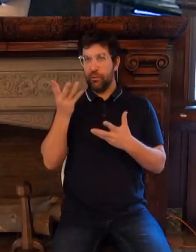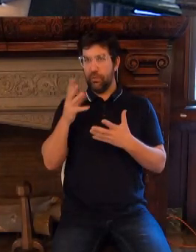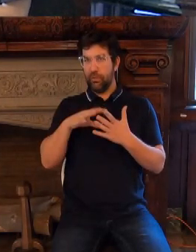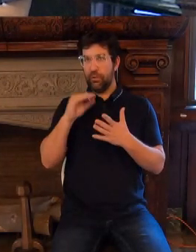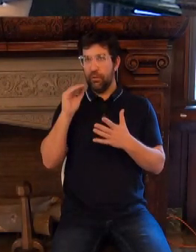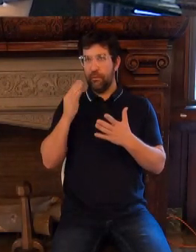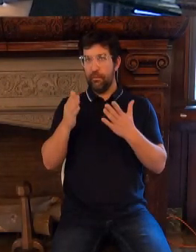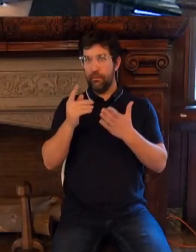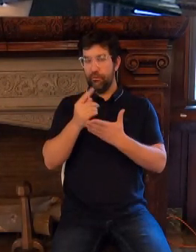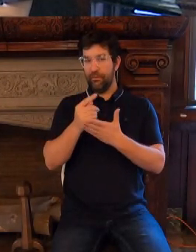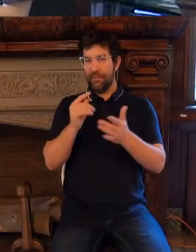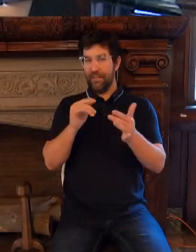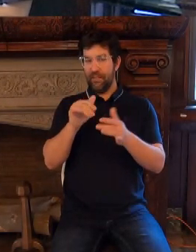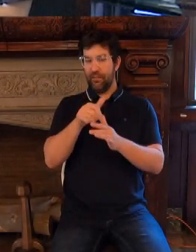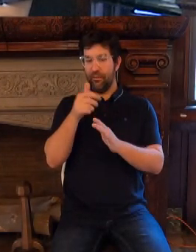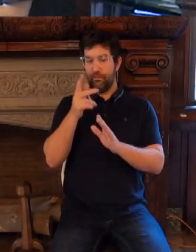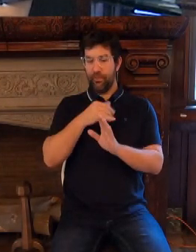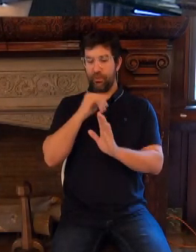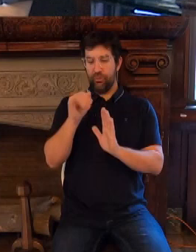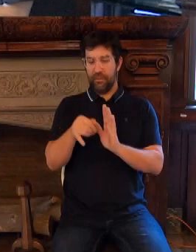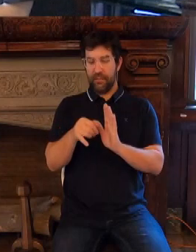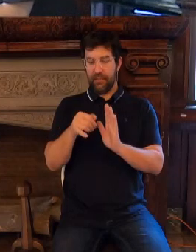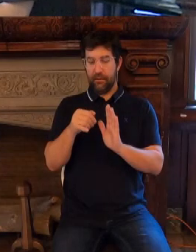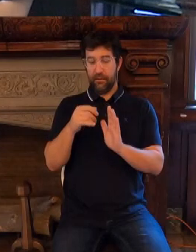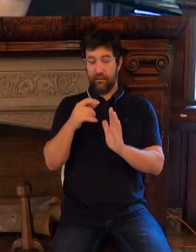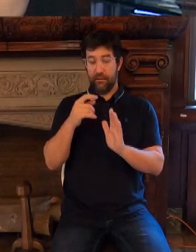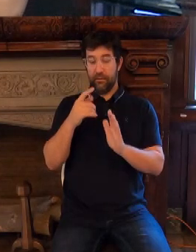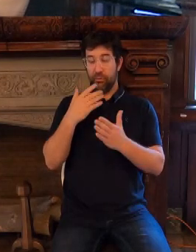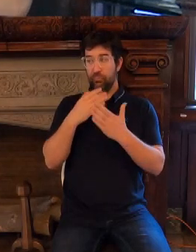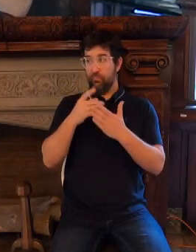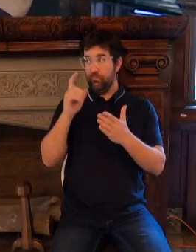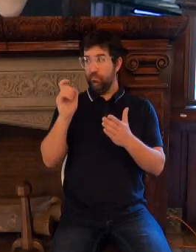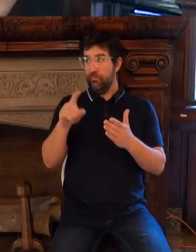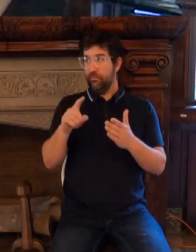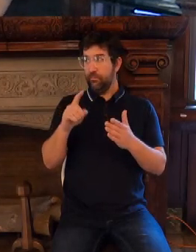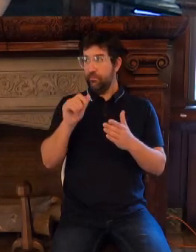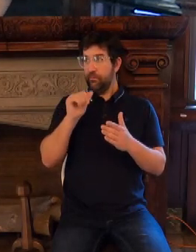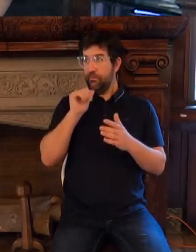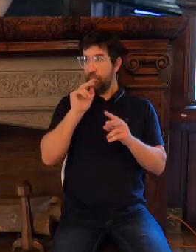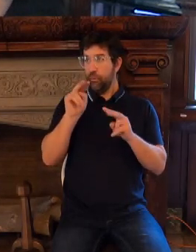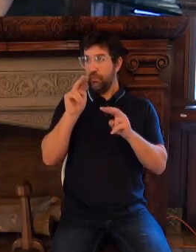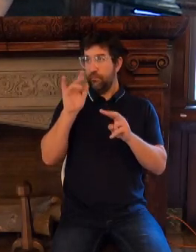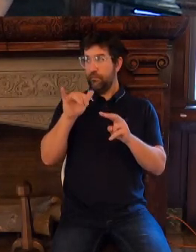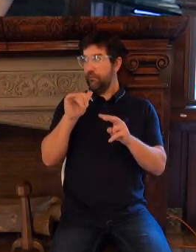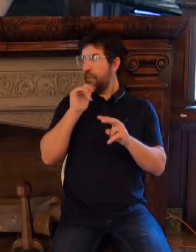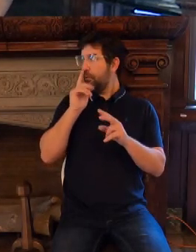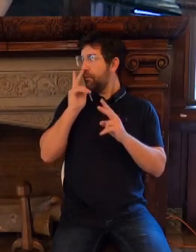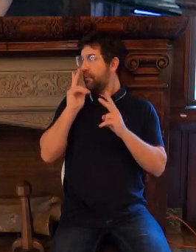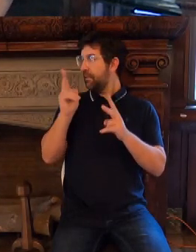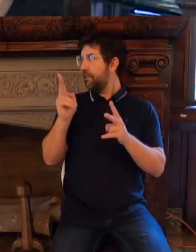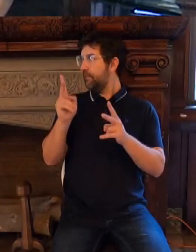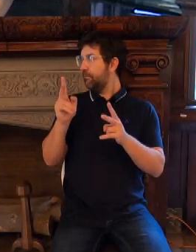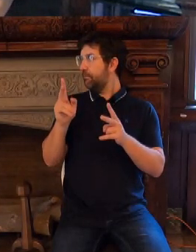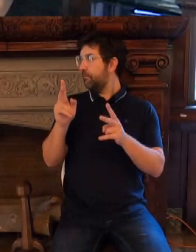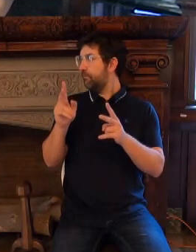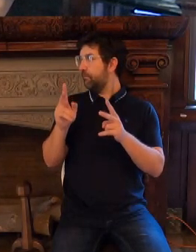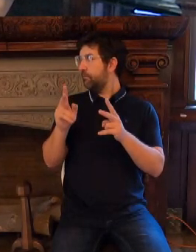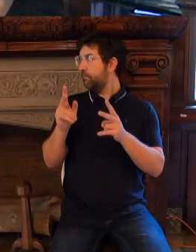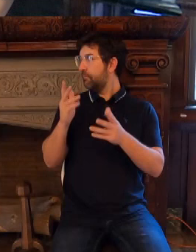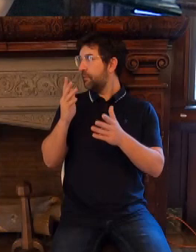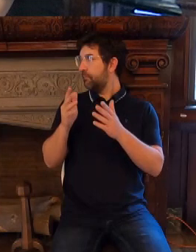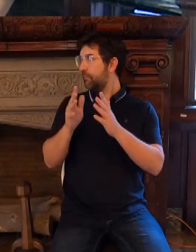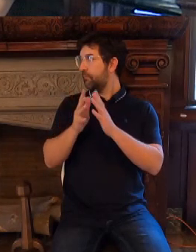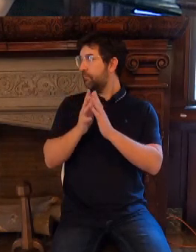would probably treat it like any other project. Actually, this is a good question. I don't necessarily see I suppose there's a